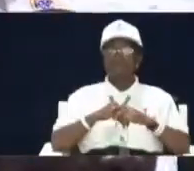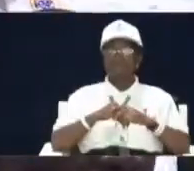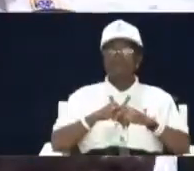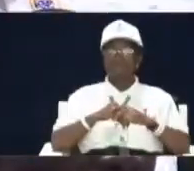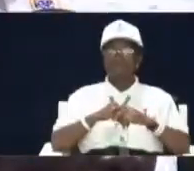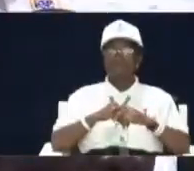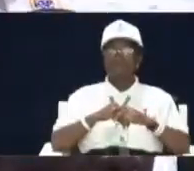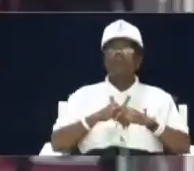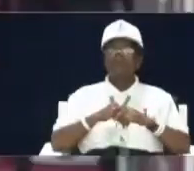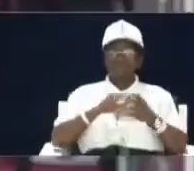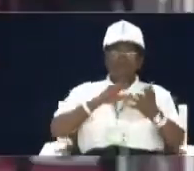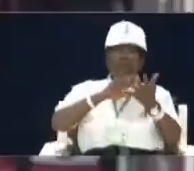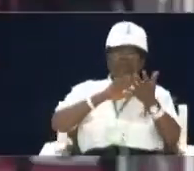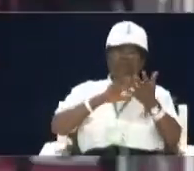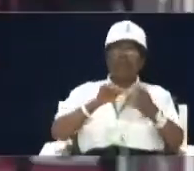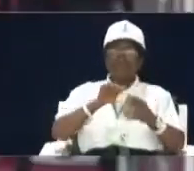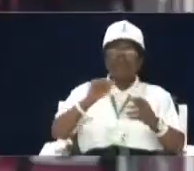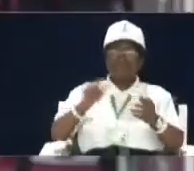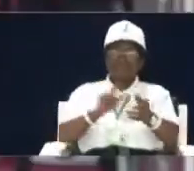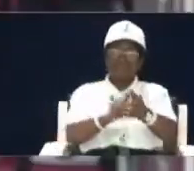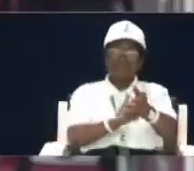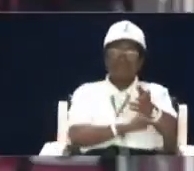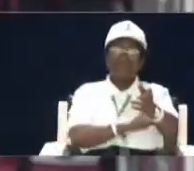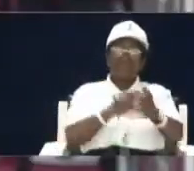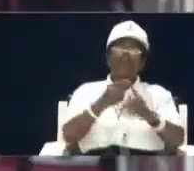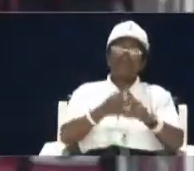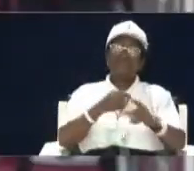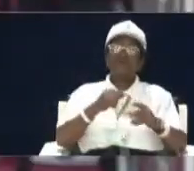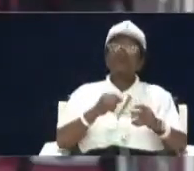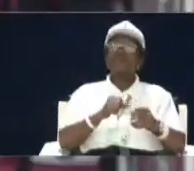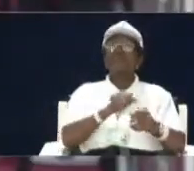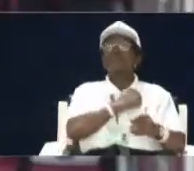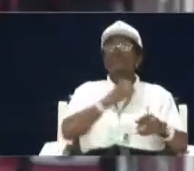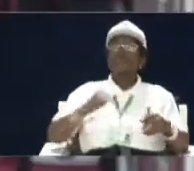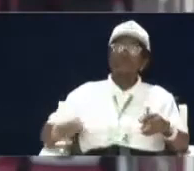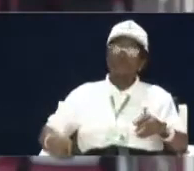Learn a lesson from Solomon.